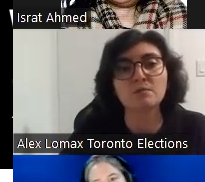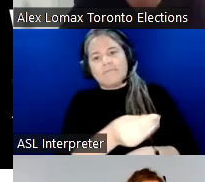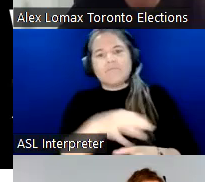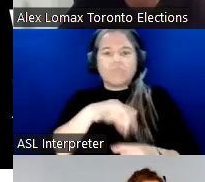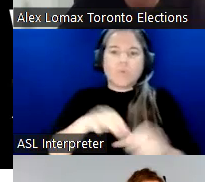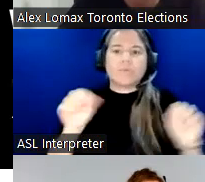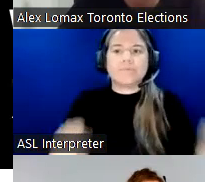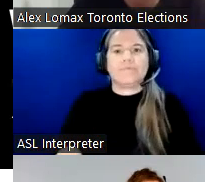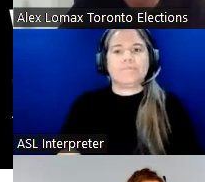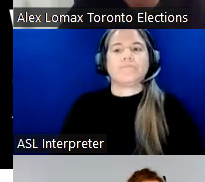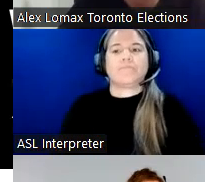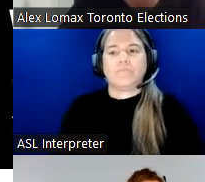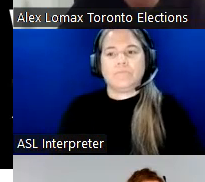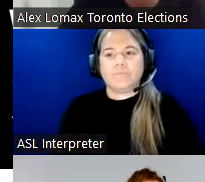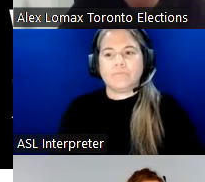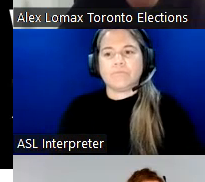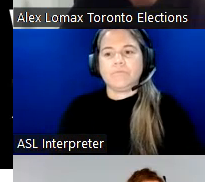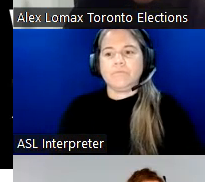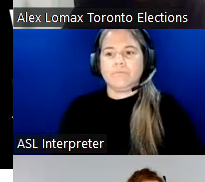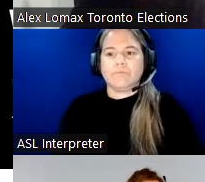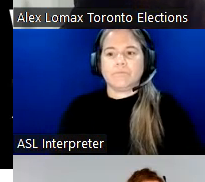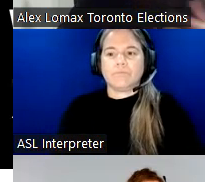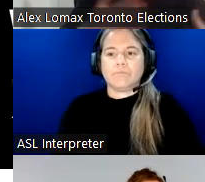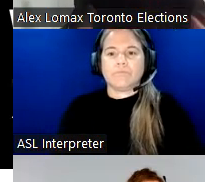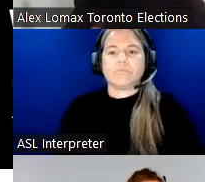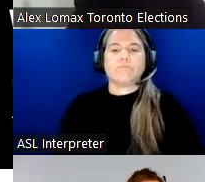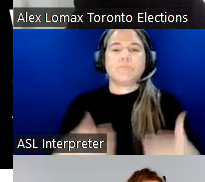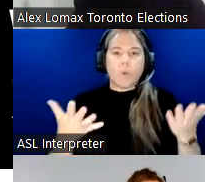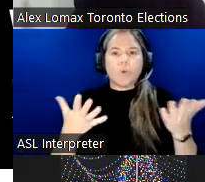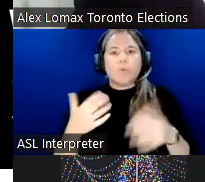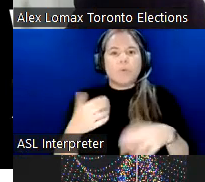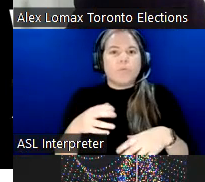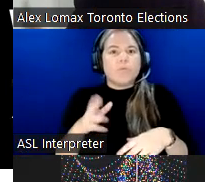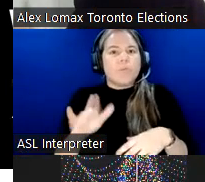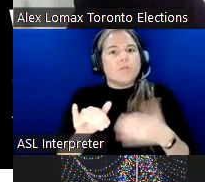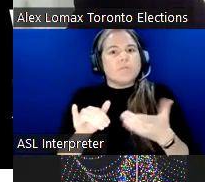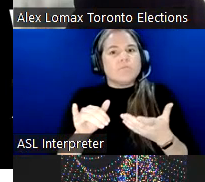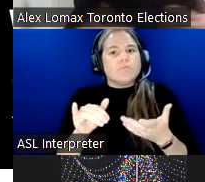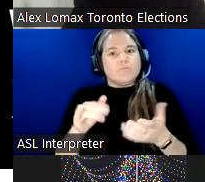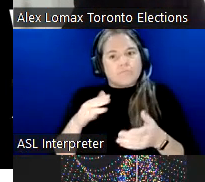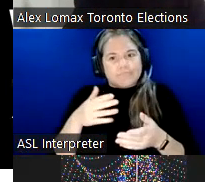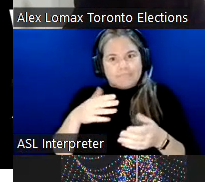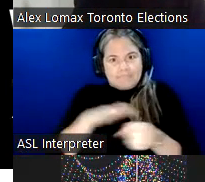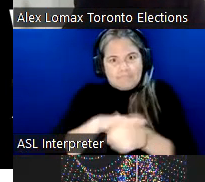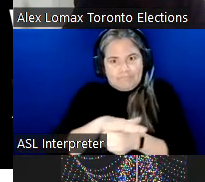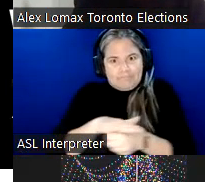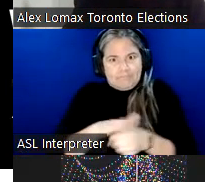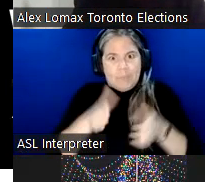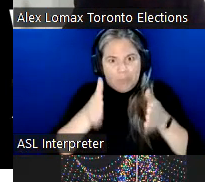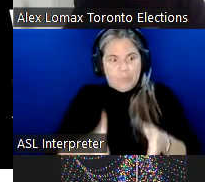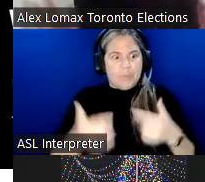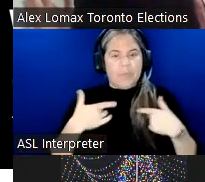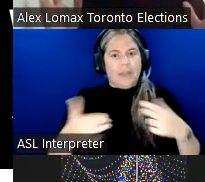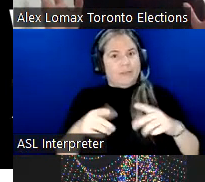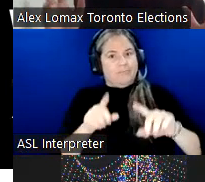So generally, we consider the wherever they spend most of their time, this person, that will